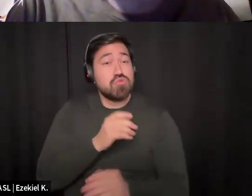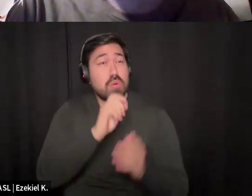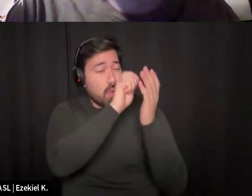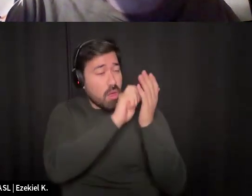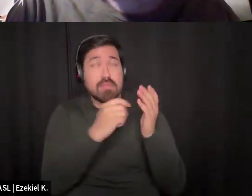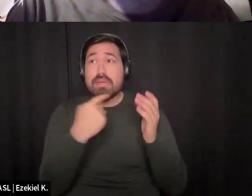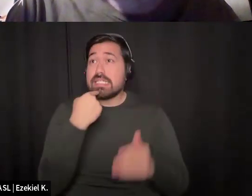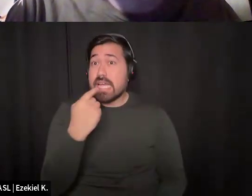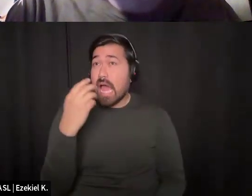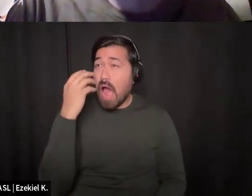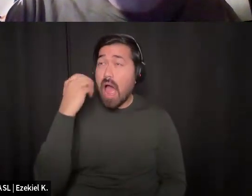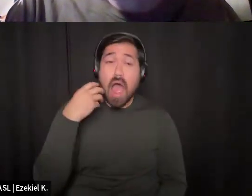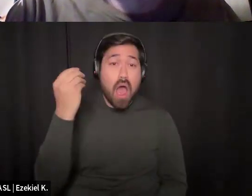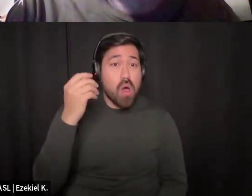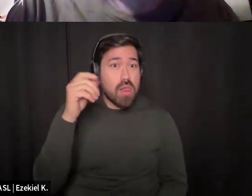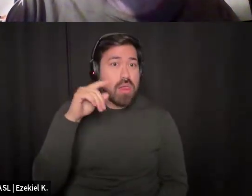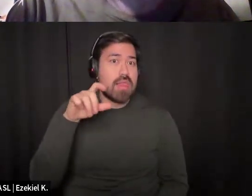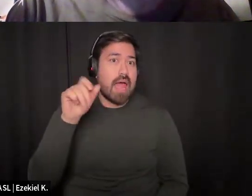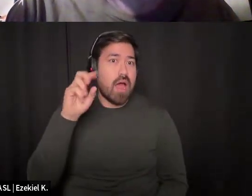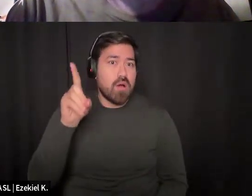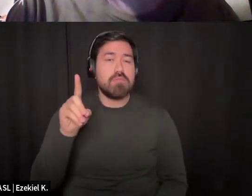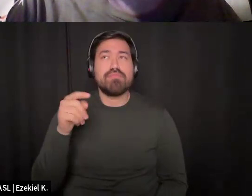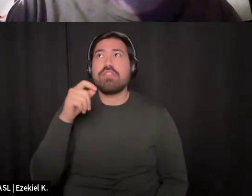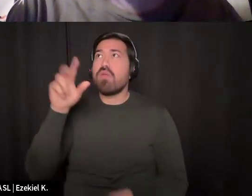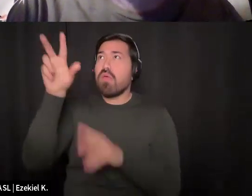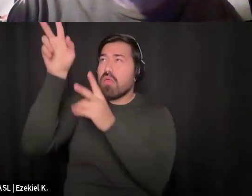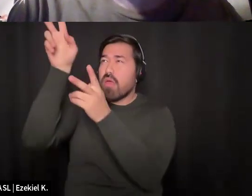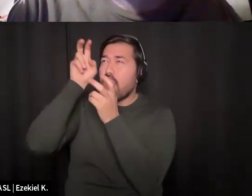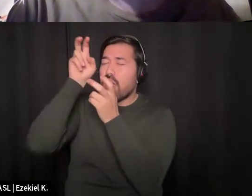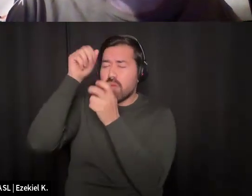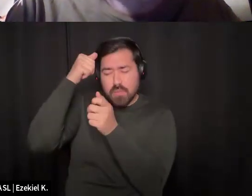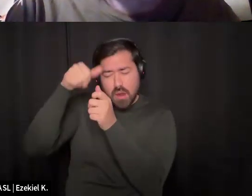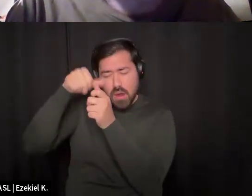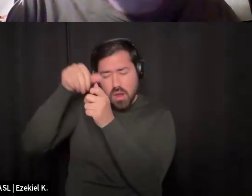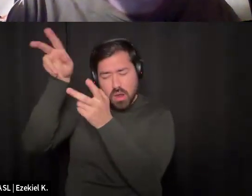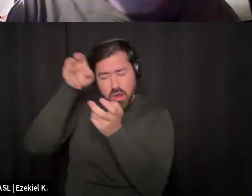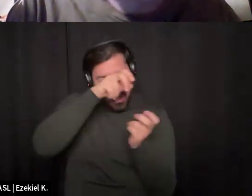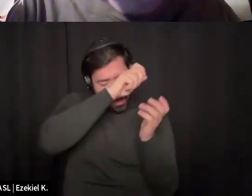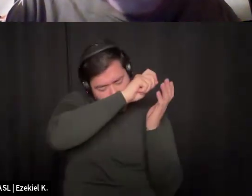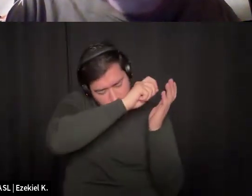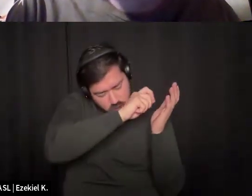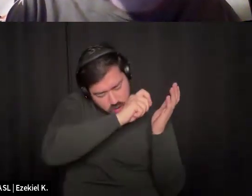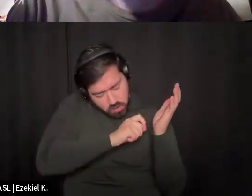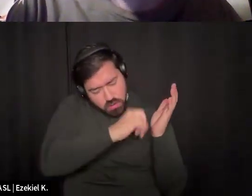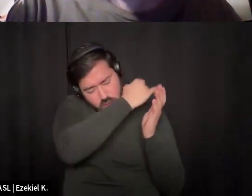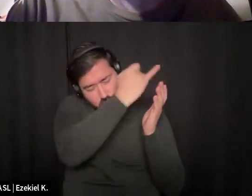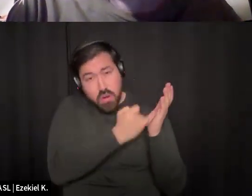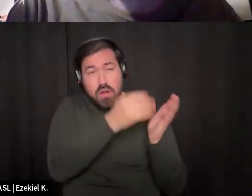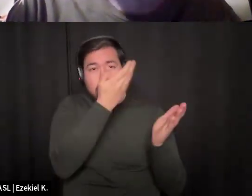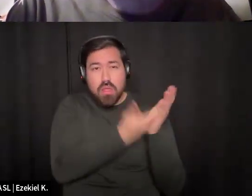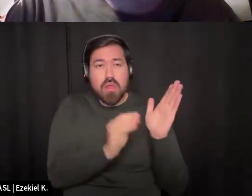saying out loud and committing to memory. So then when you're drawing it, you're remembering those very things and getting curious about